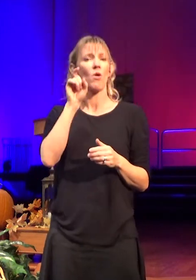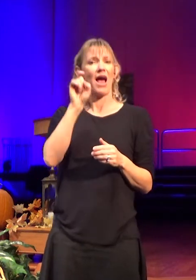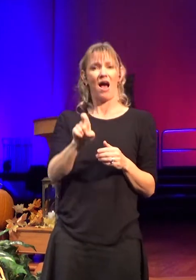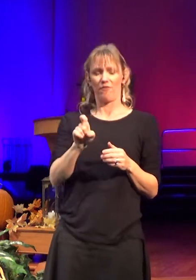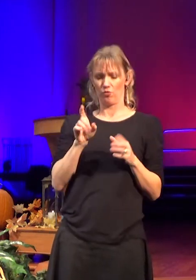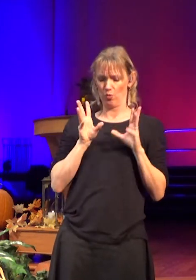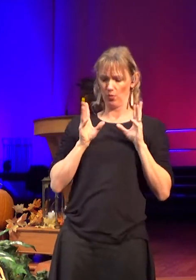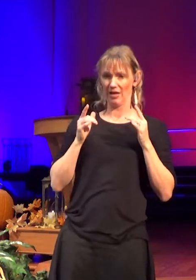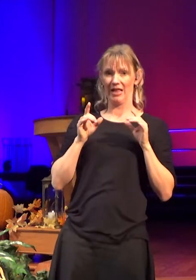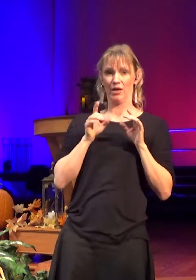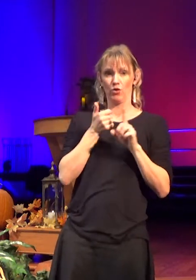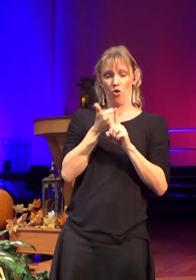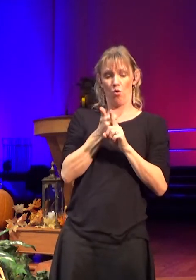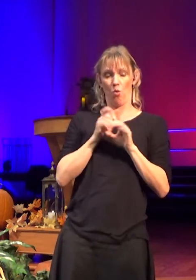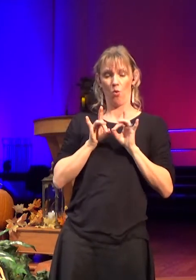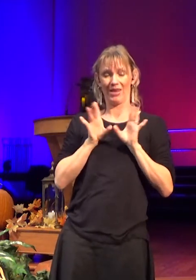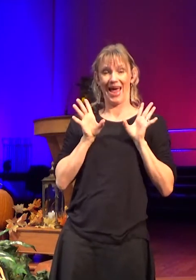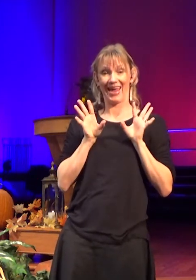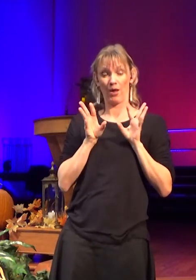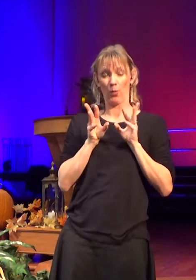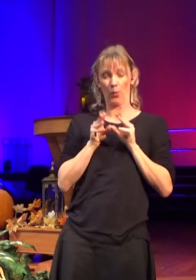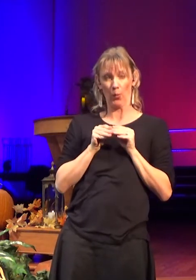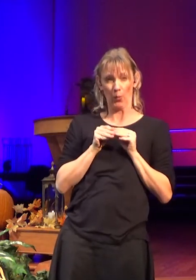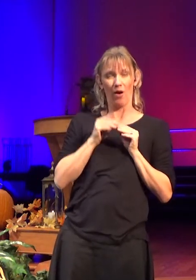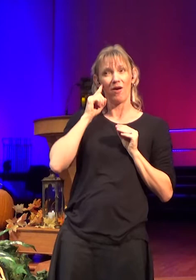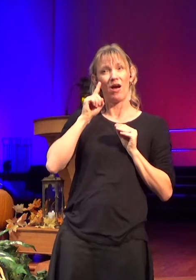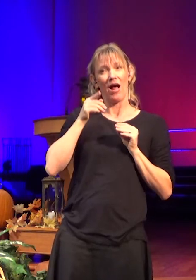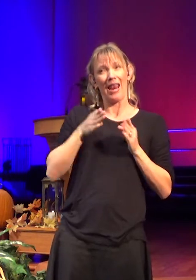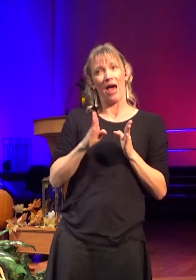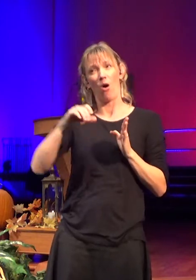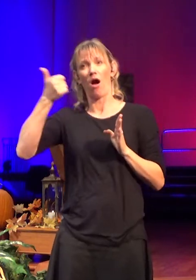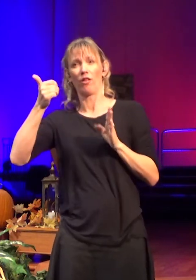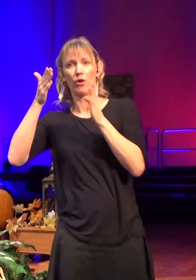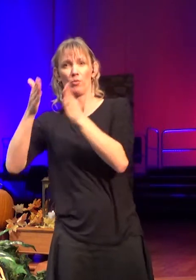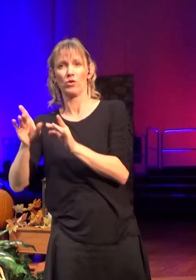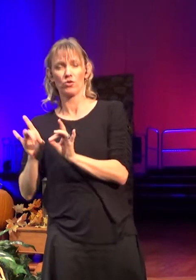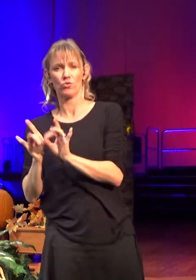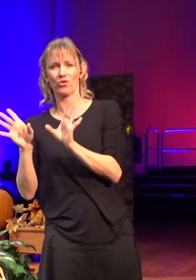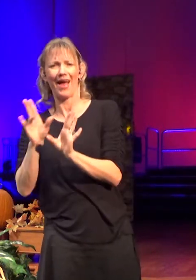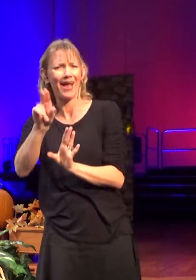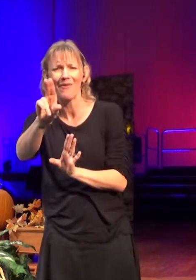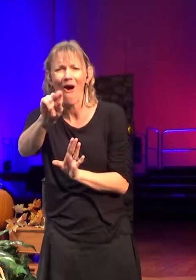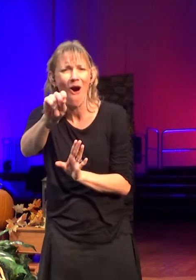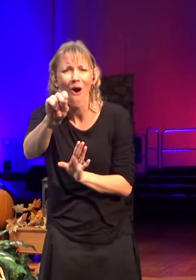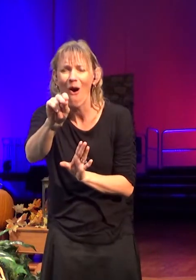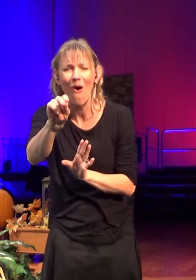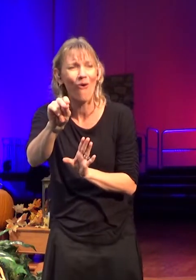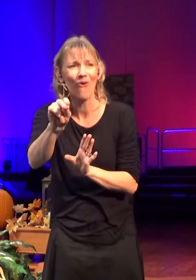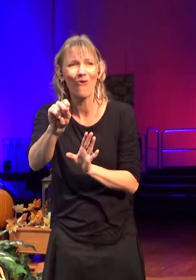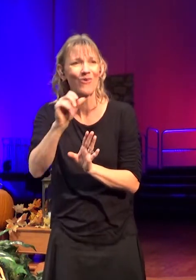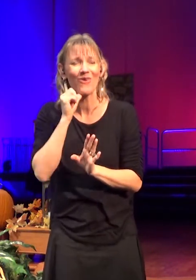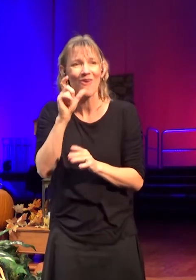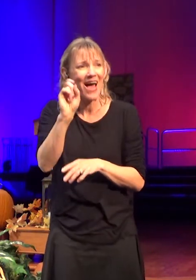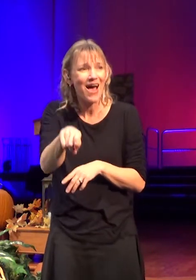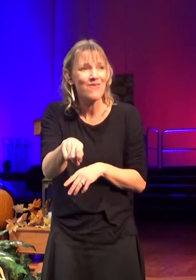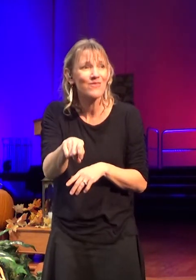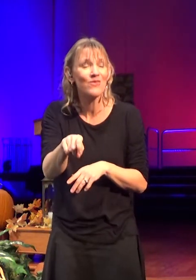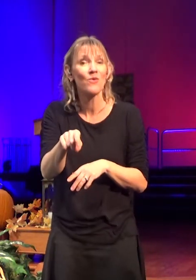Know that you do not have to dim your light for someone else to shine, and that no one's